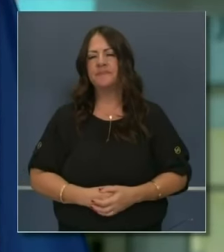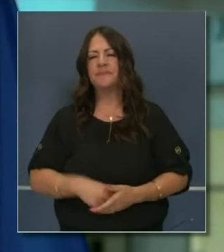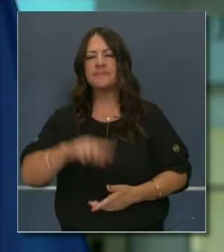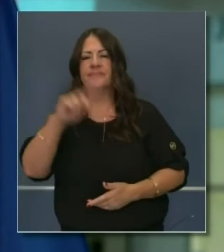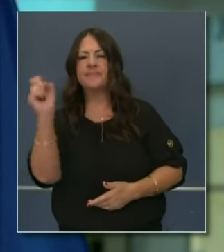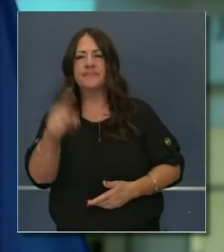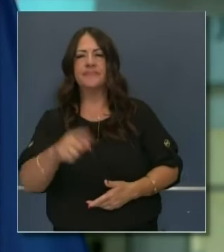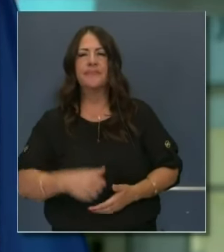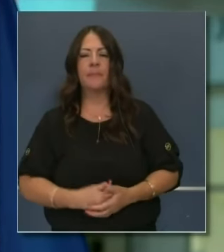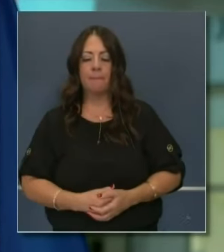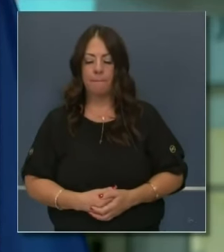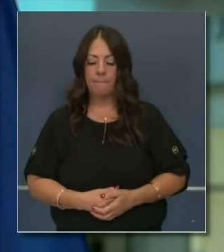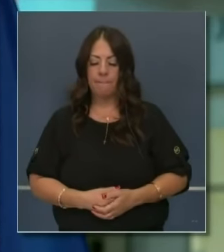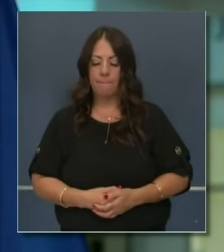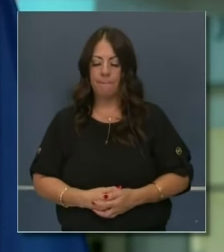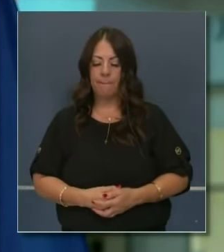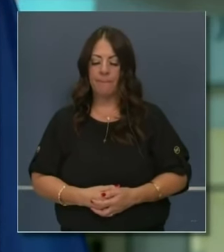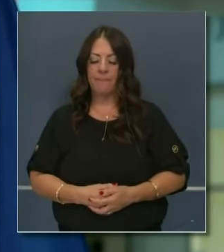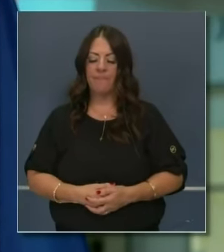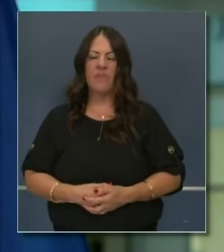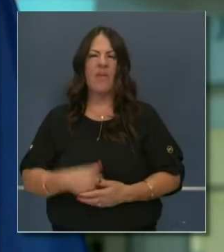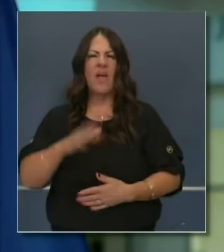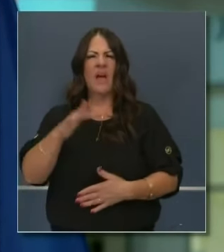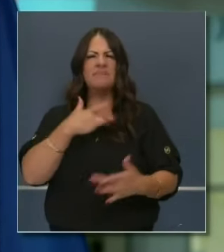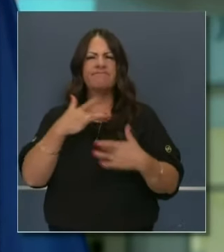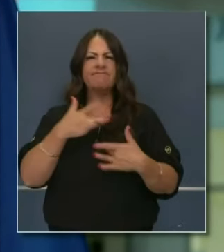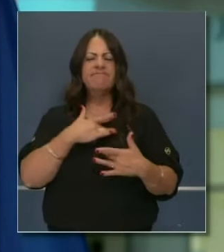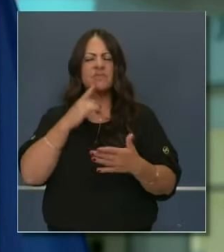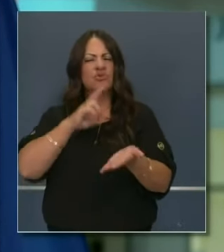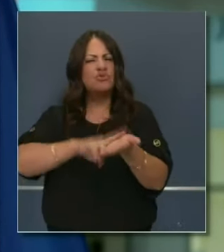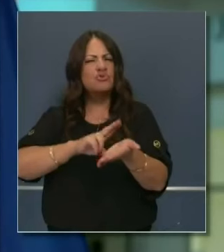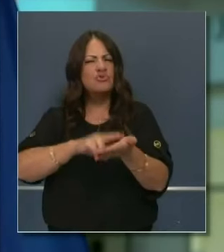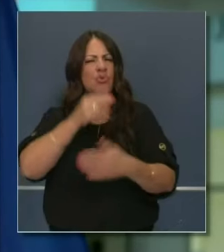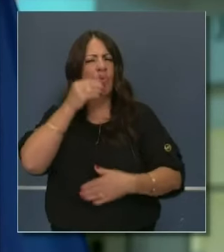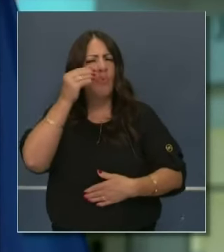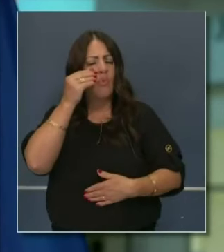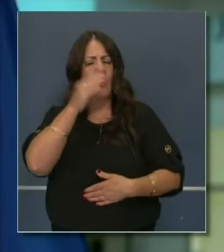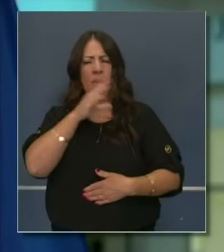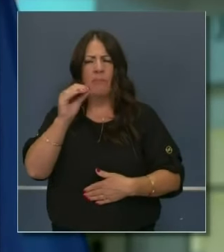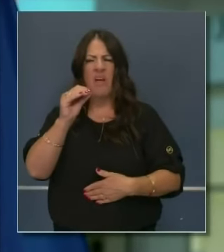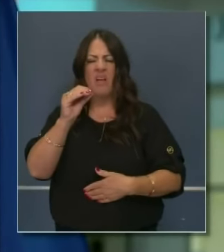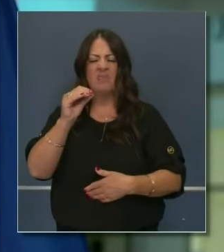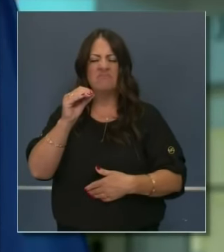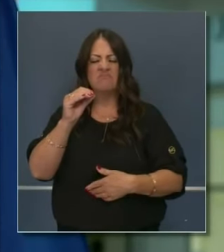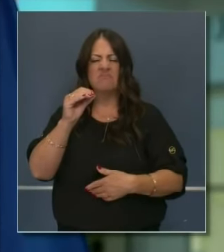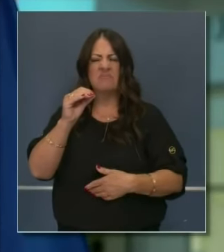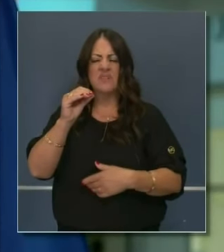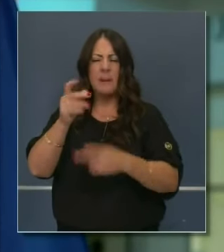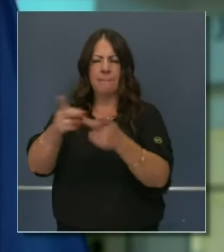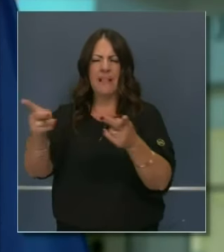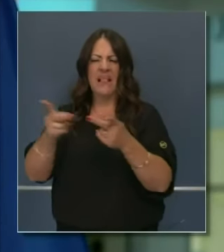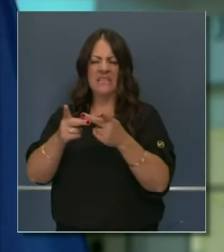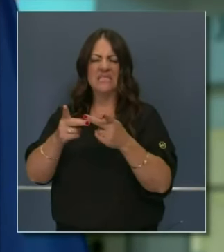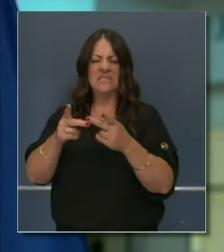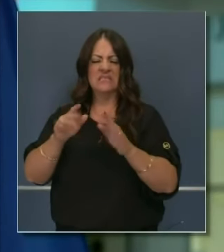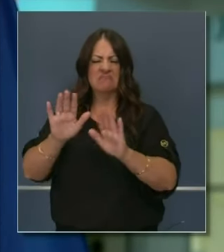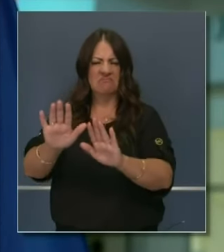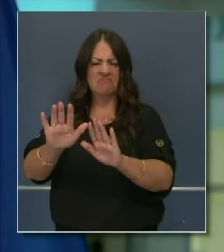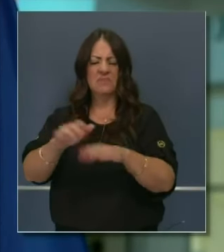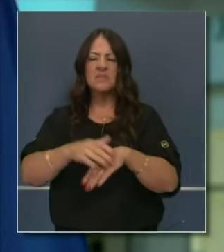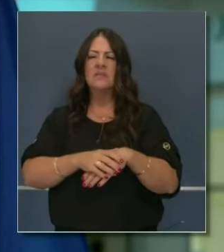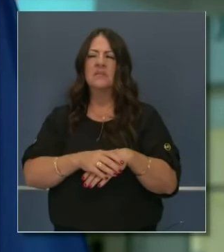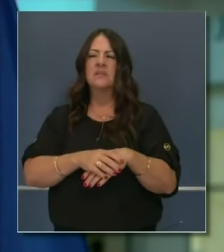Hi, Governor. A big concern for nursing homes and long-term care facilities across the state when it comes to vaccine distribution is cold